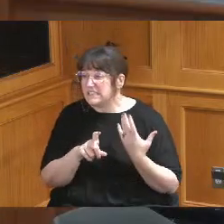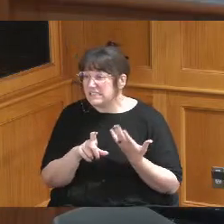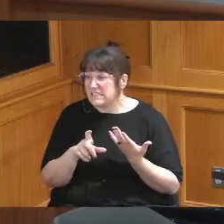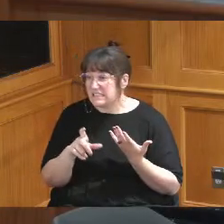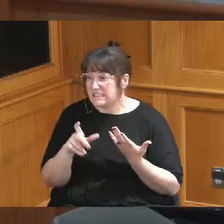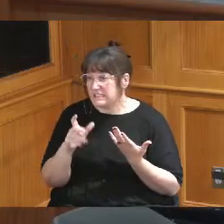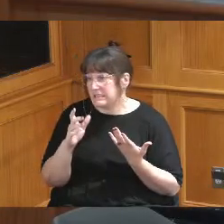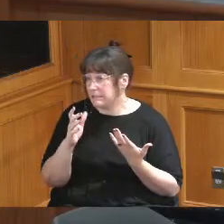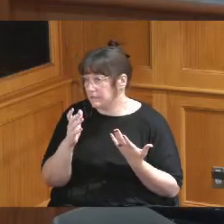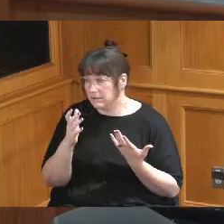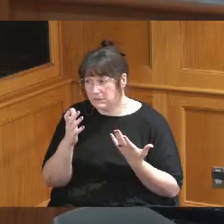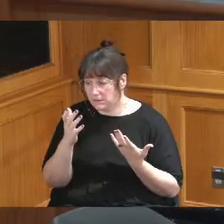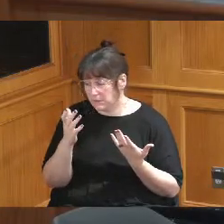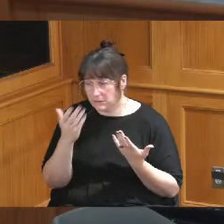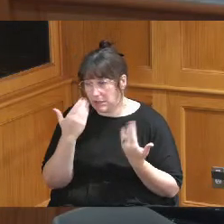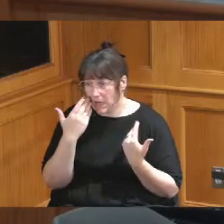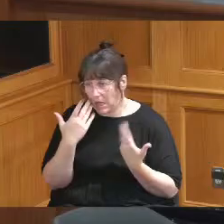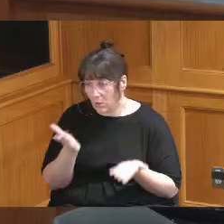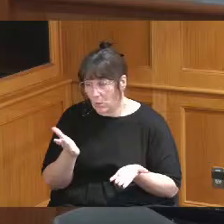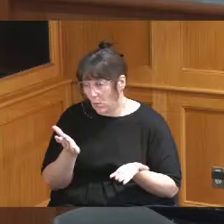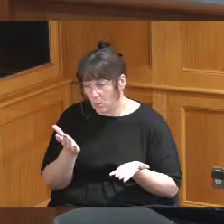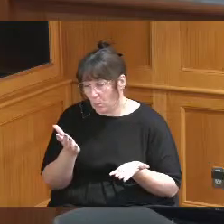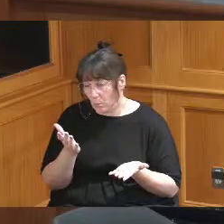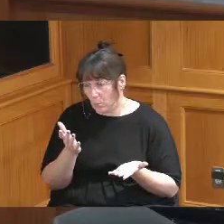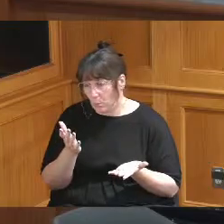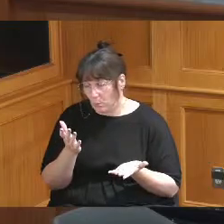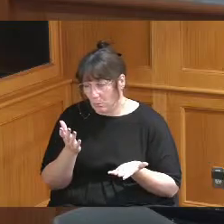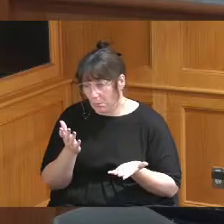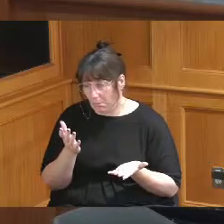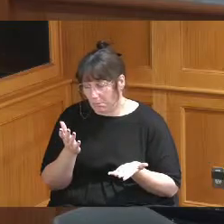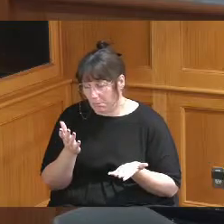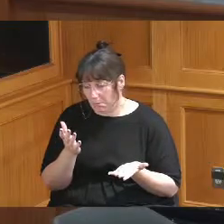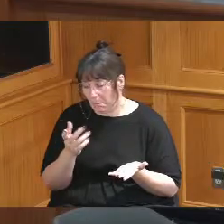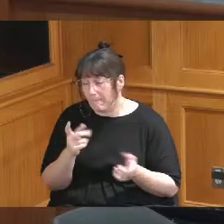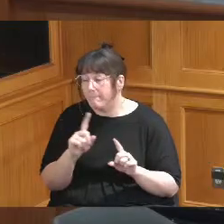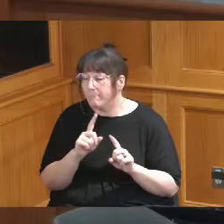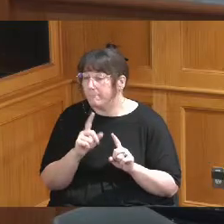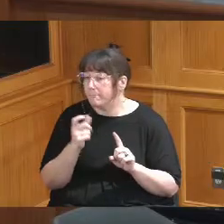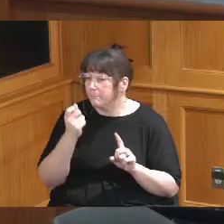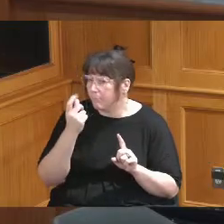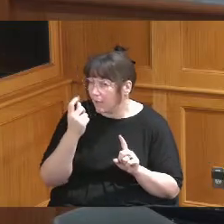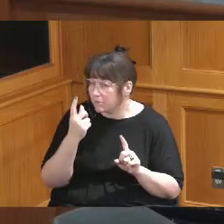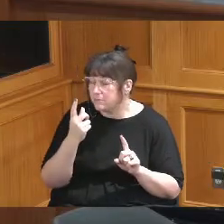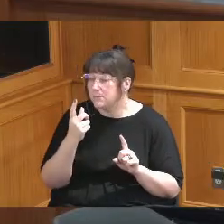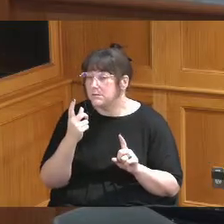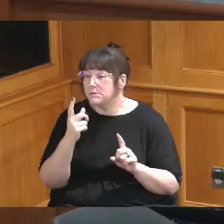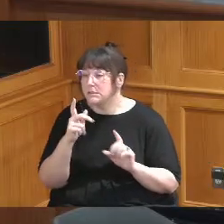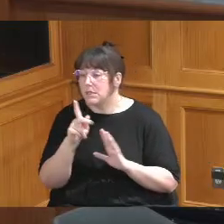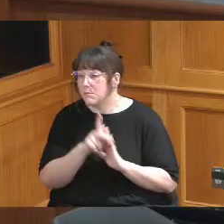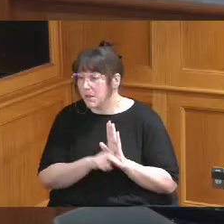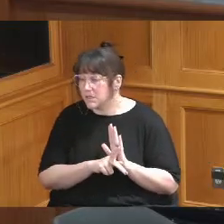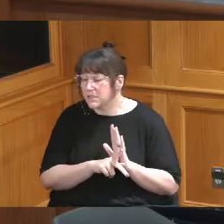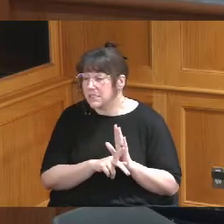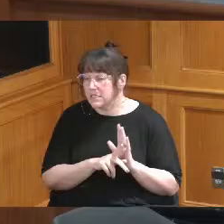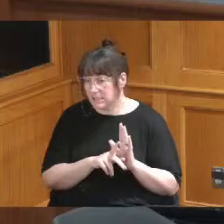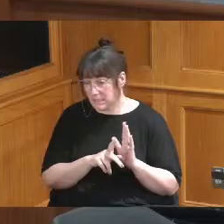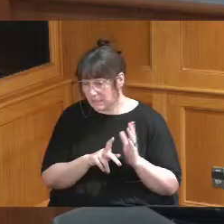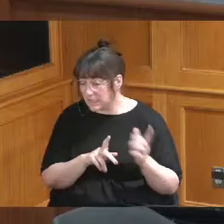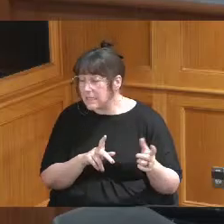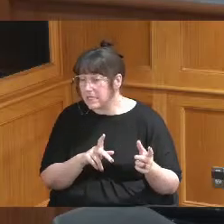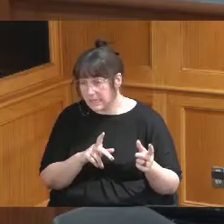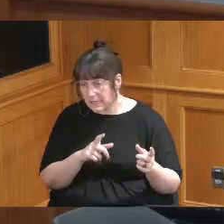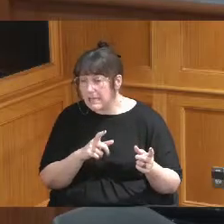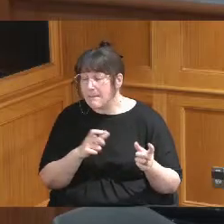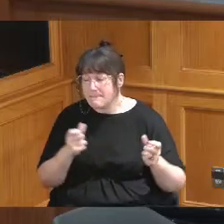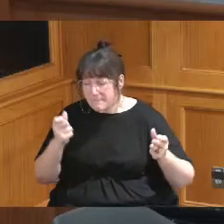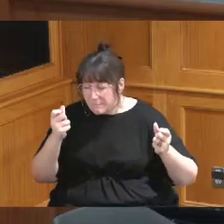number sitting here today, but I can tell you that in terms of our paid leave policy, it is by far the most used